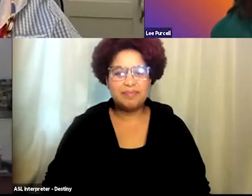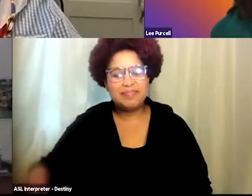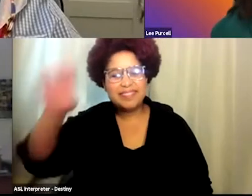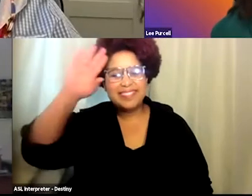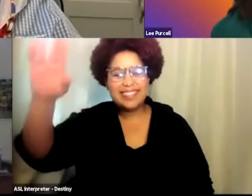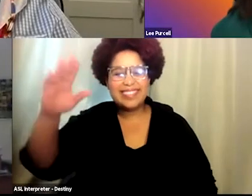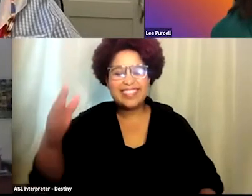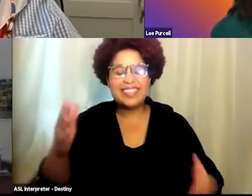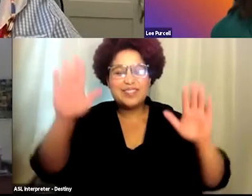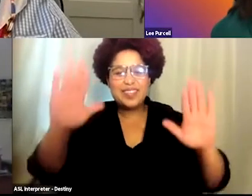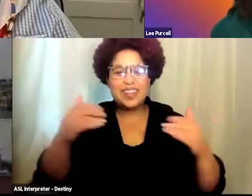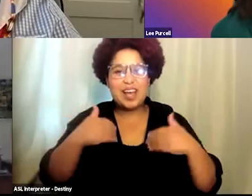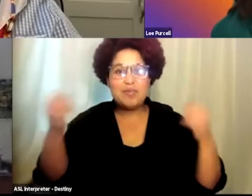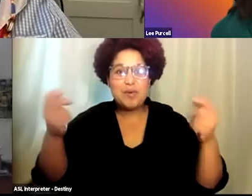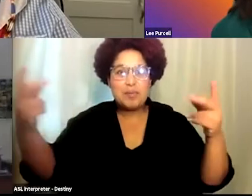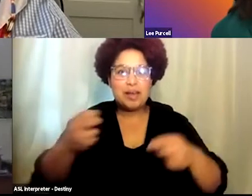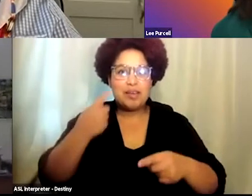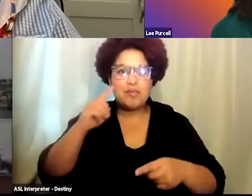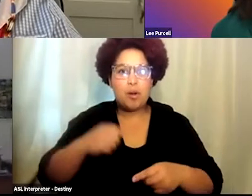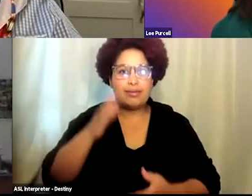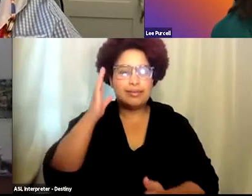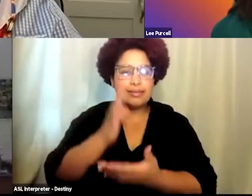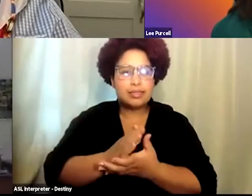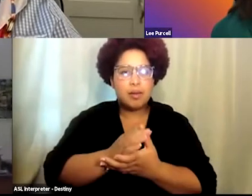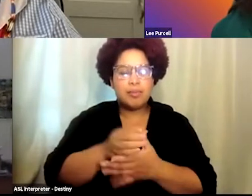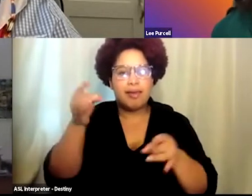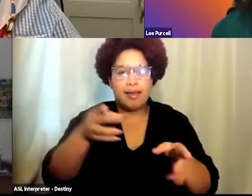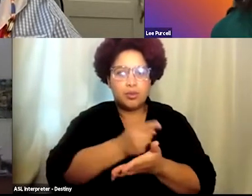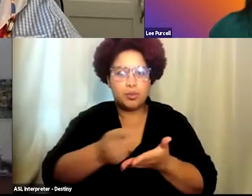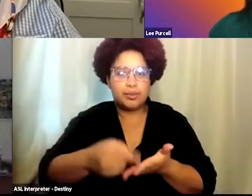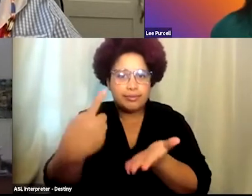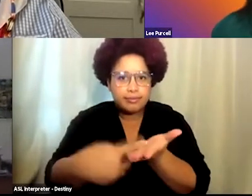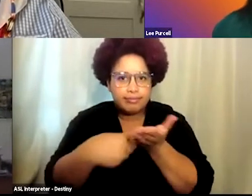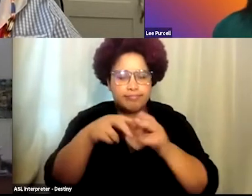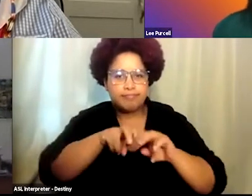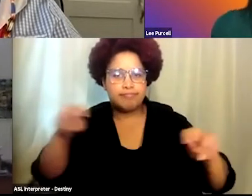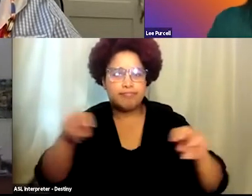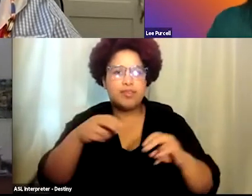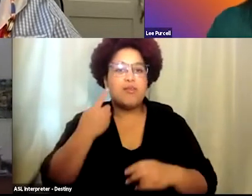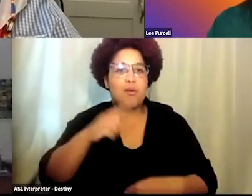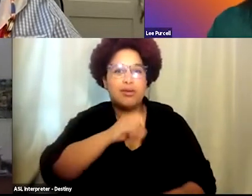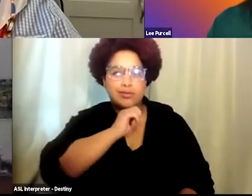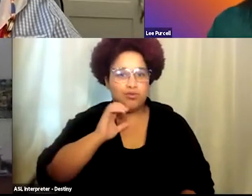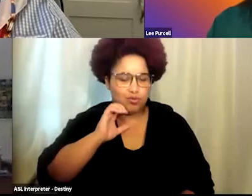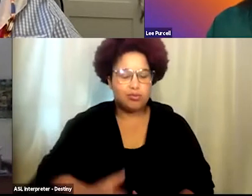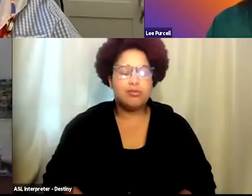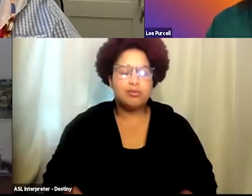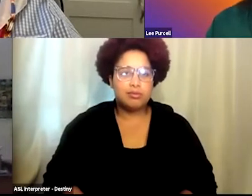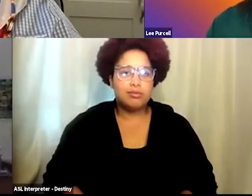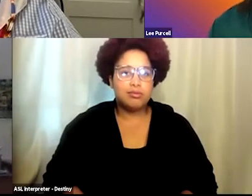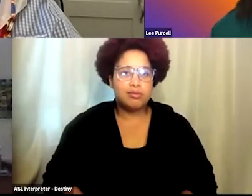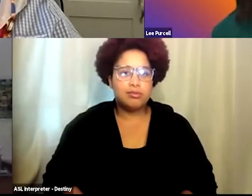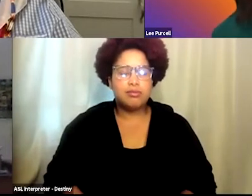It's great to have everyone back for our Stop the Hate Week panel discussion on seniors. One of the